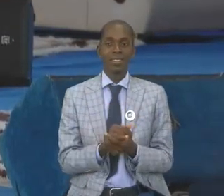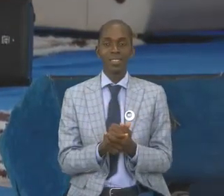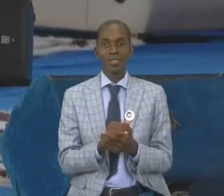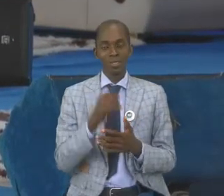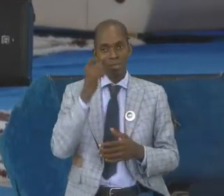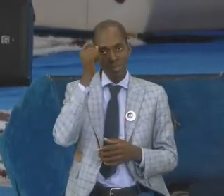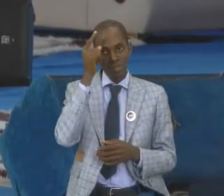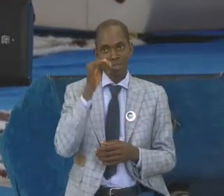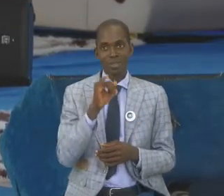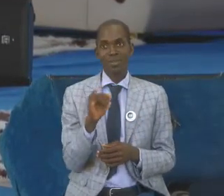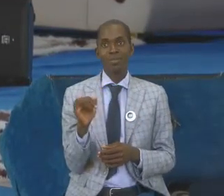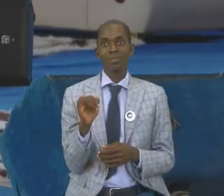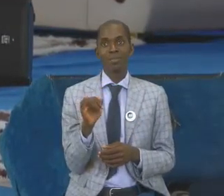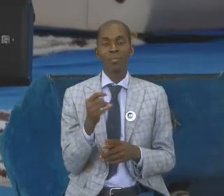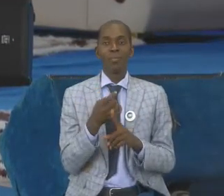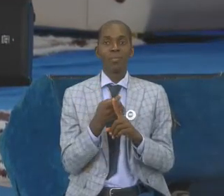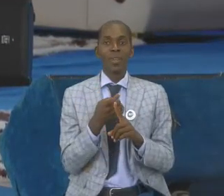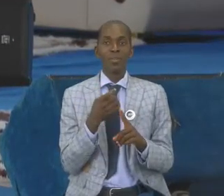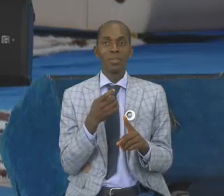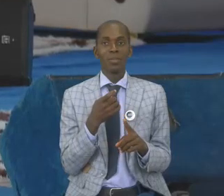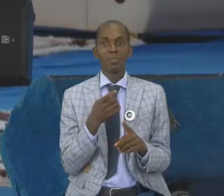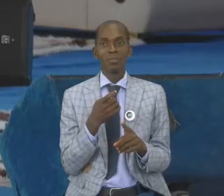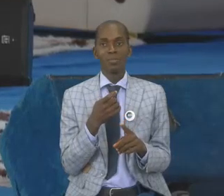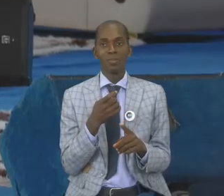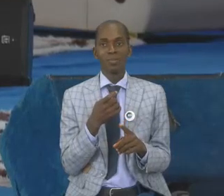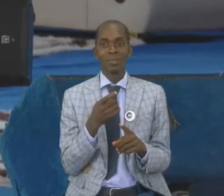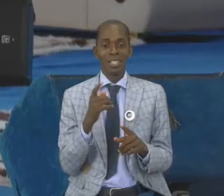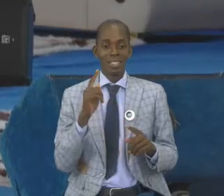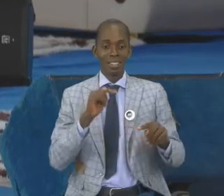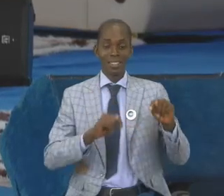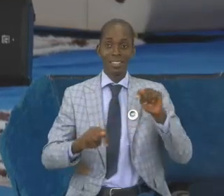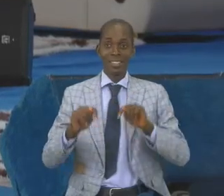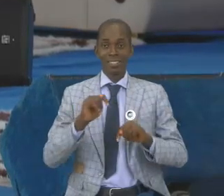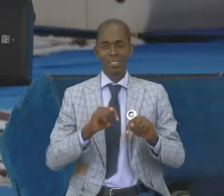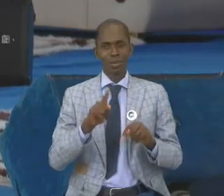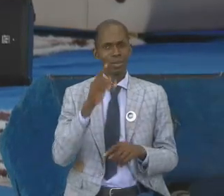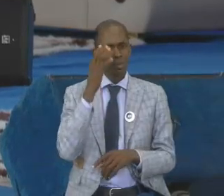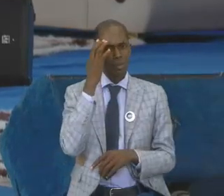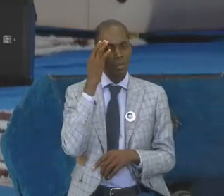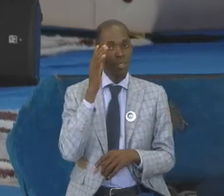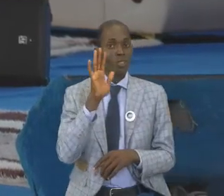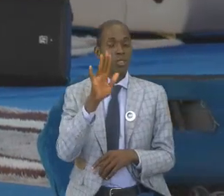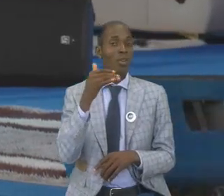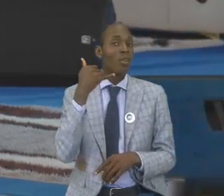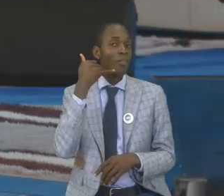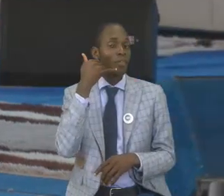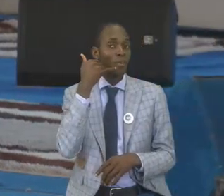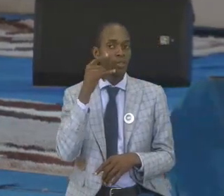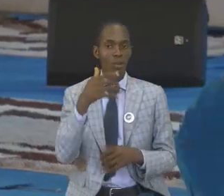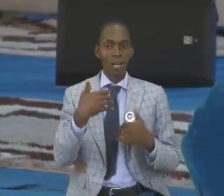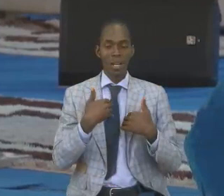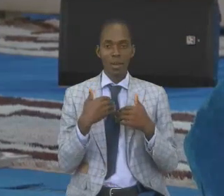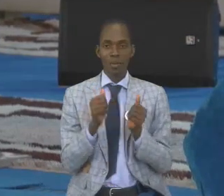understanding from technology. You know, the phone you have in your